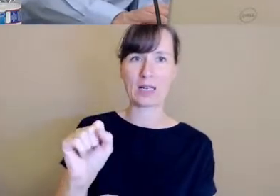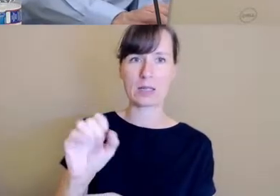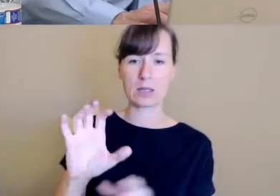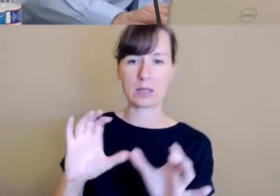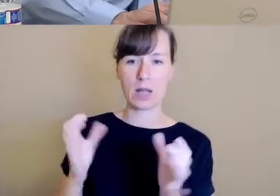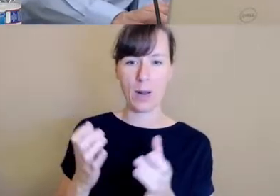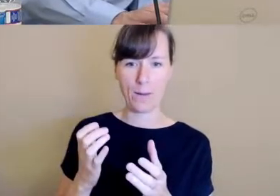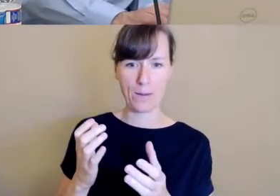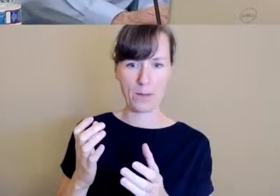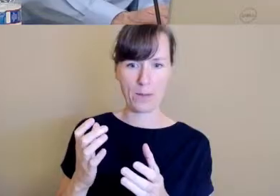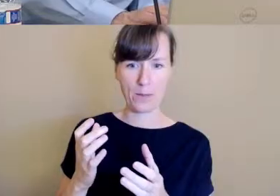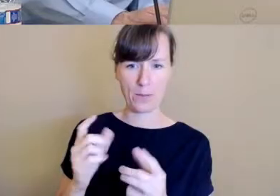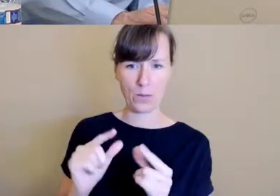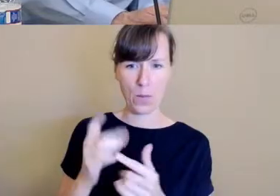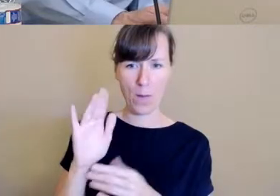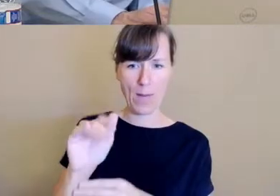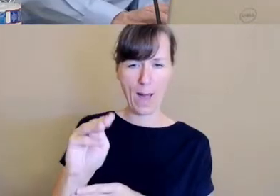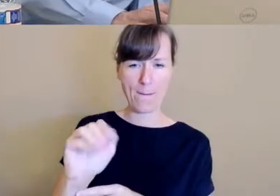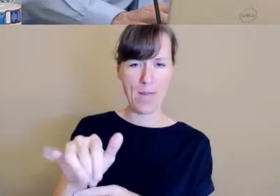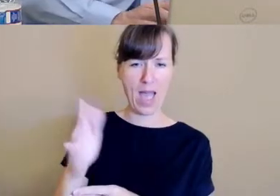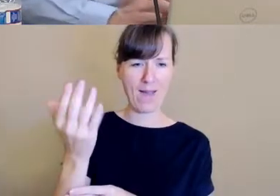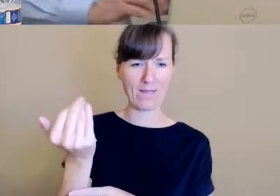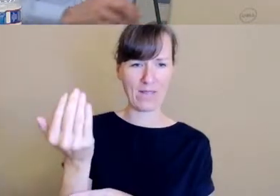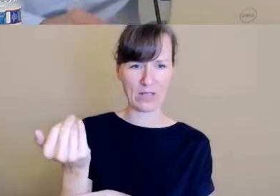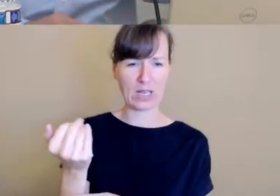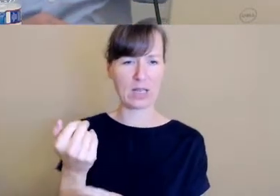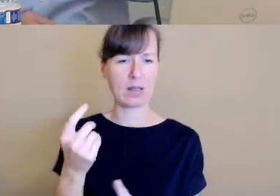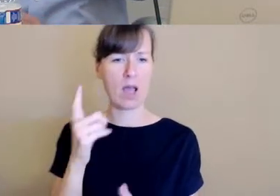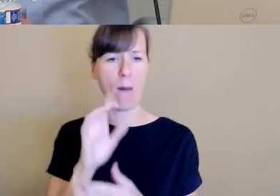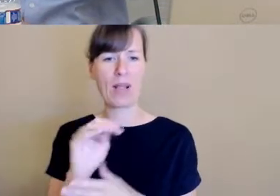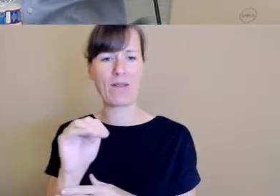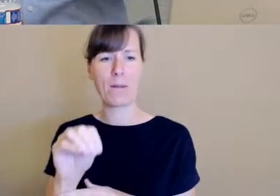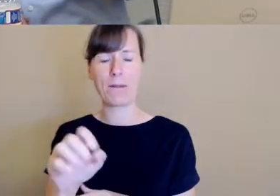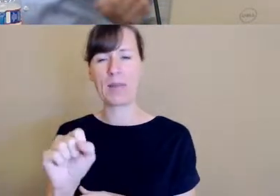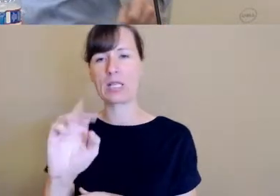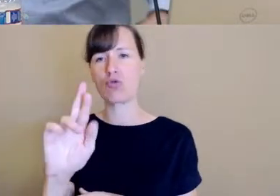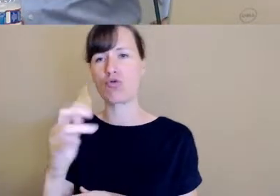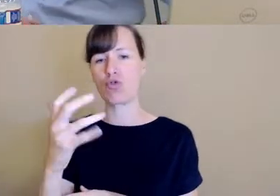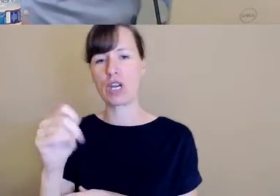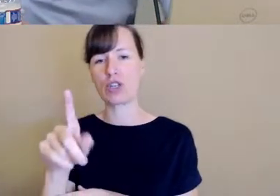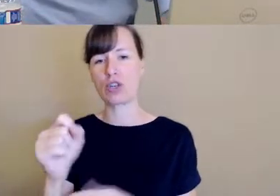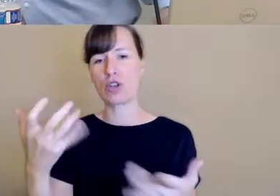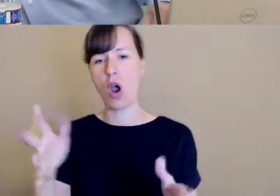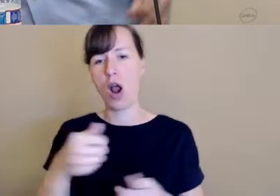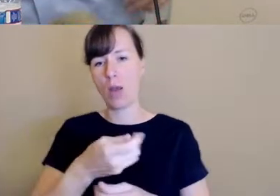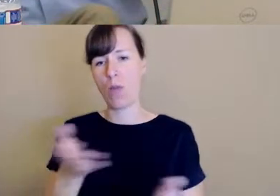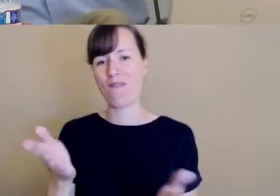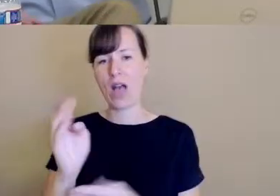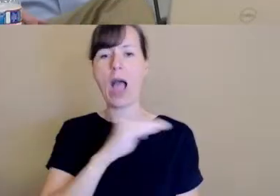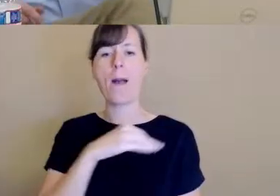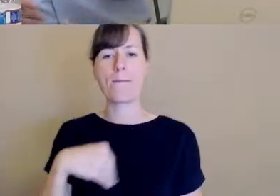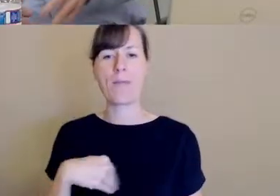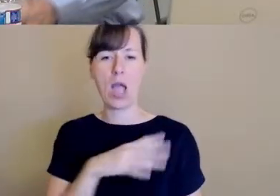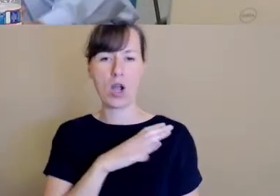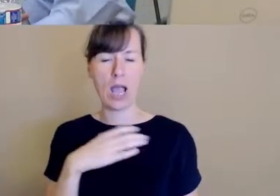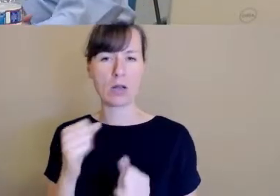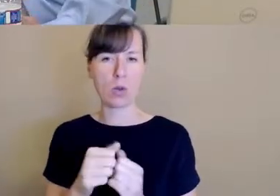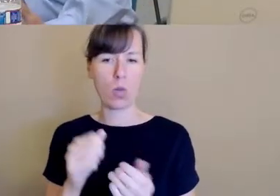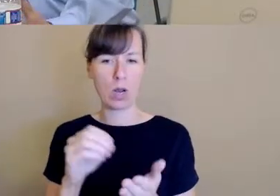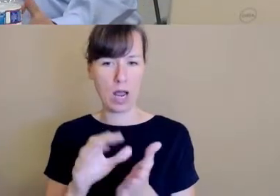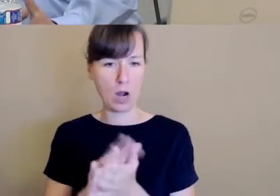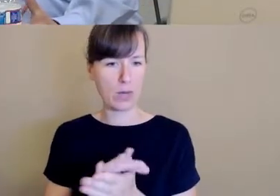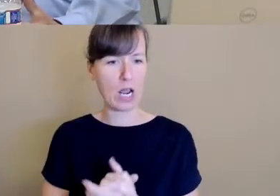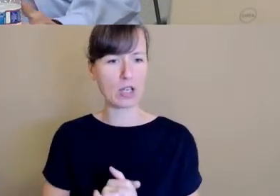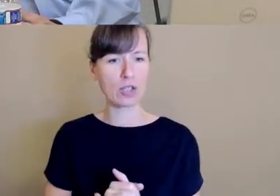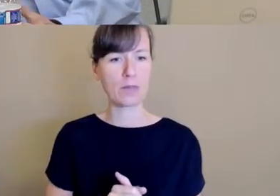the documentation. There's a public hearing on Cheverly Hill. It's scheduled for Thursday, May the 14th at 10